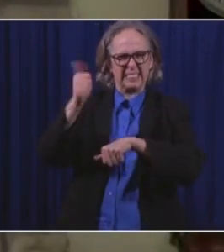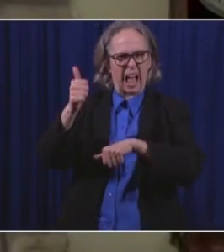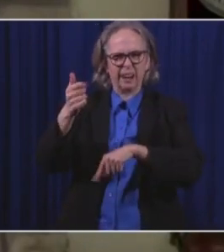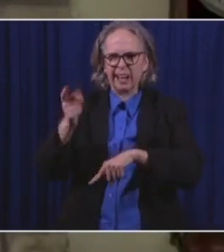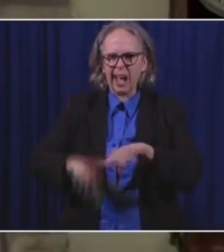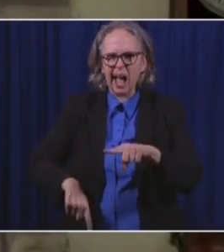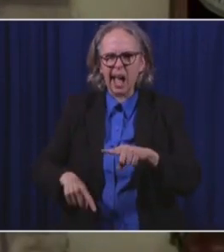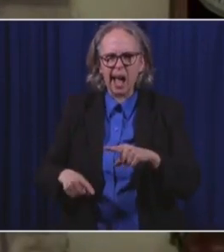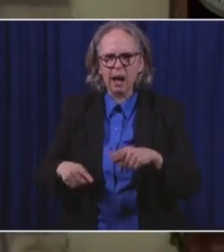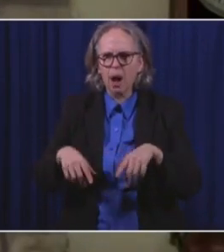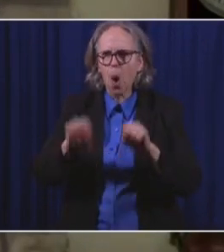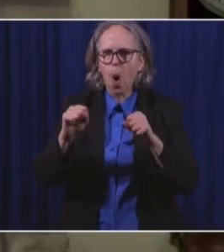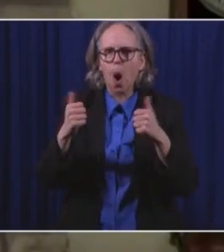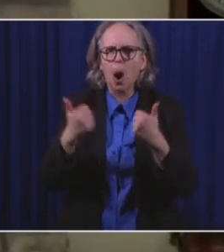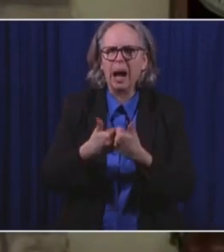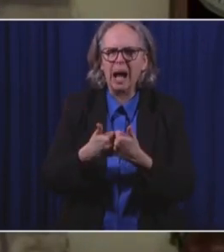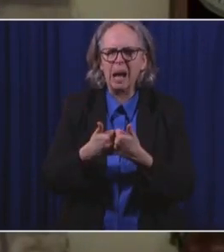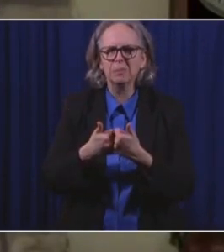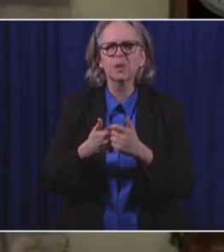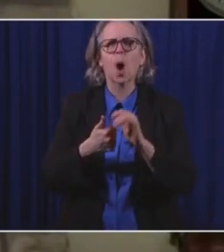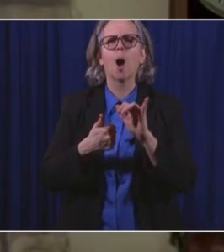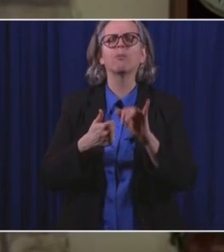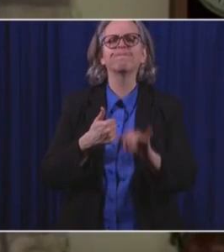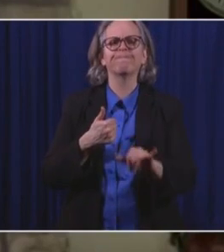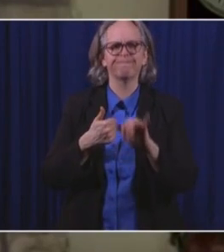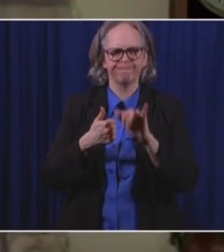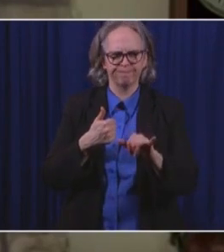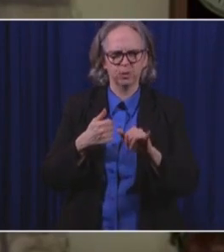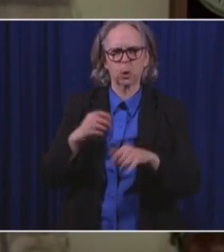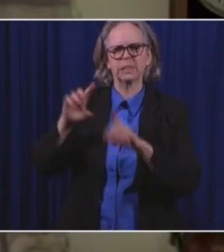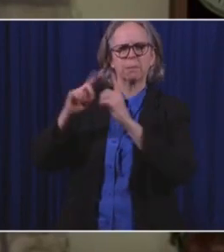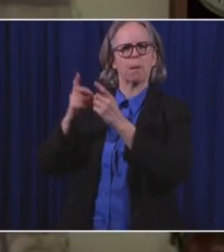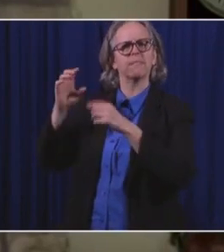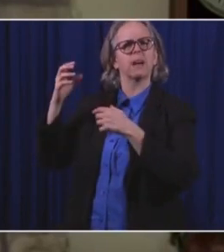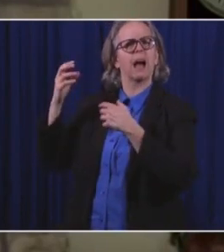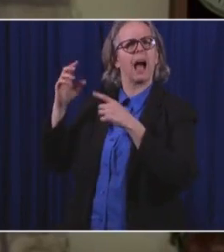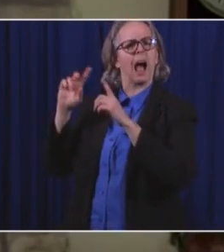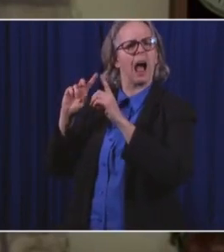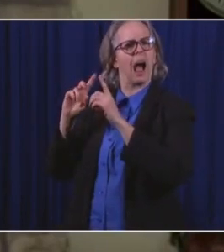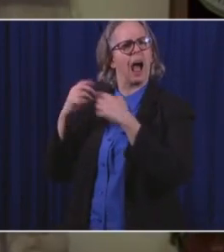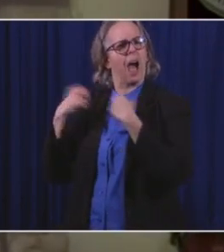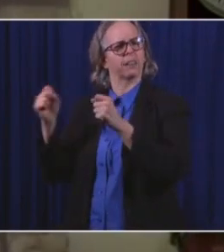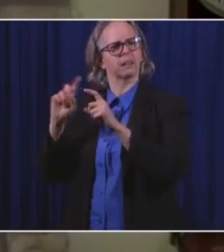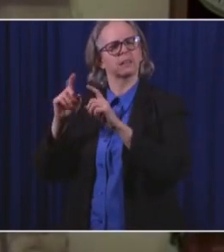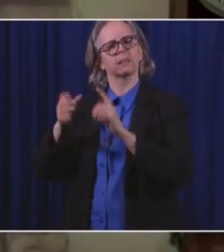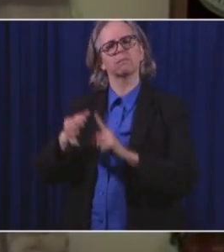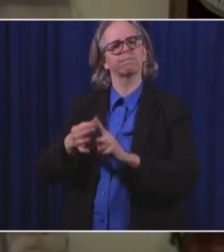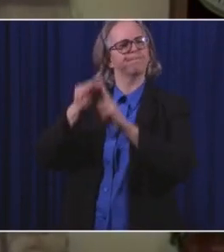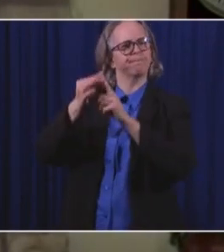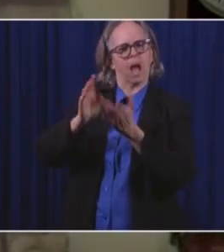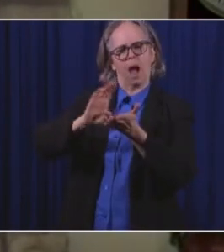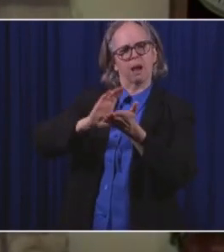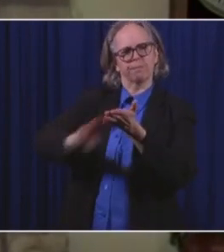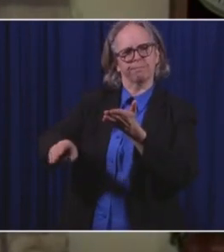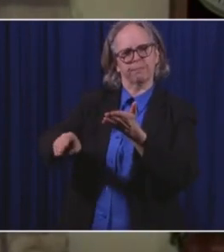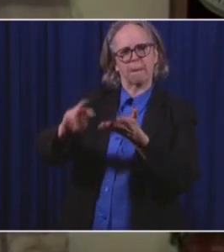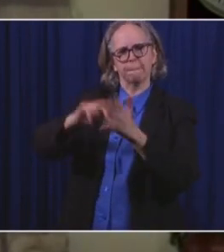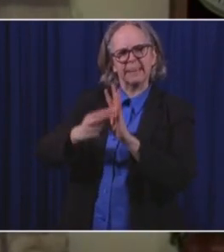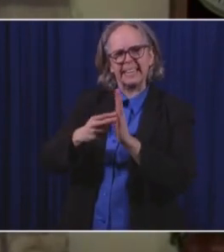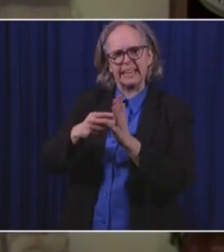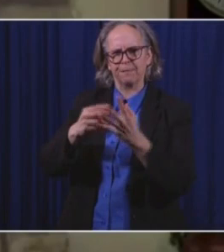is issuing a variance for this curfew for these 4 specific